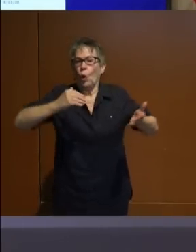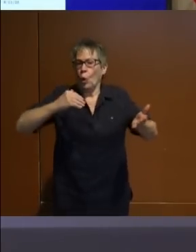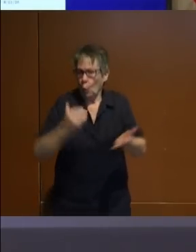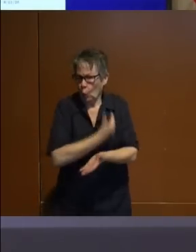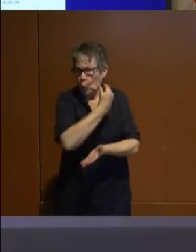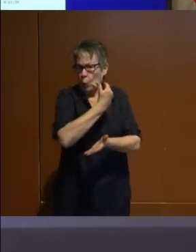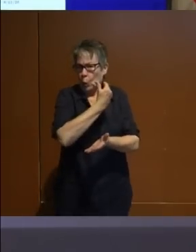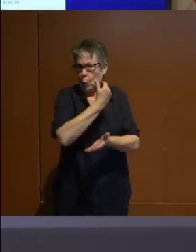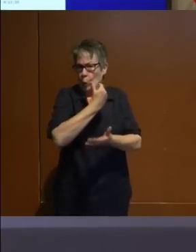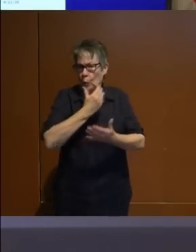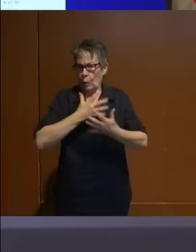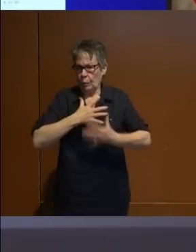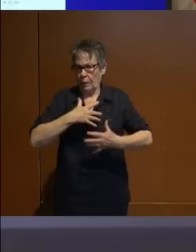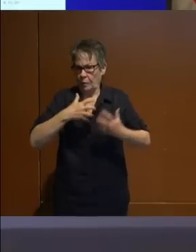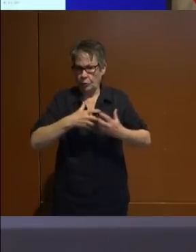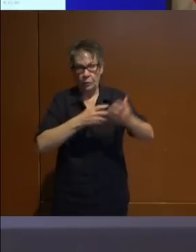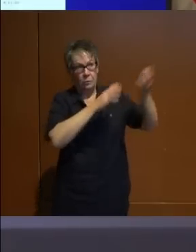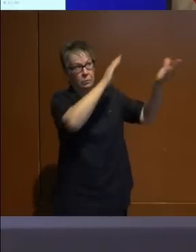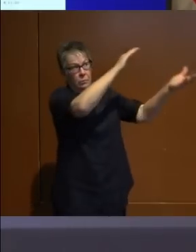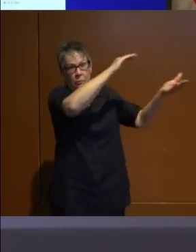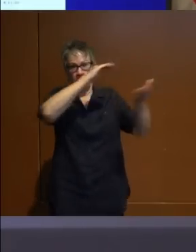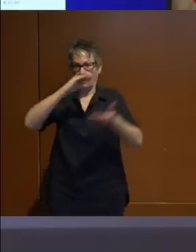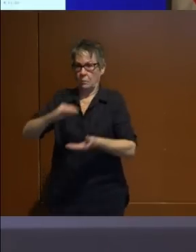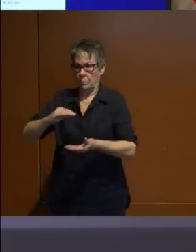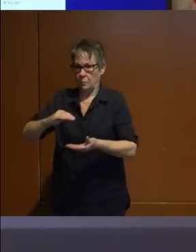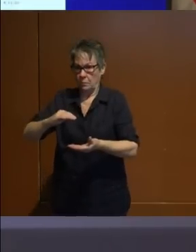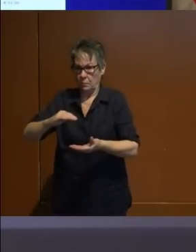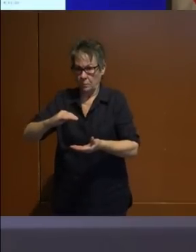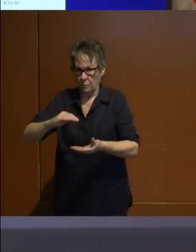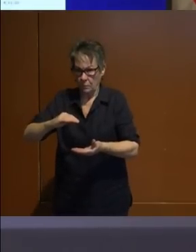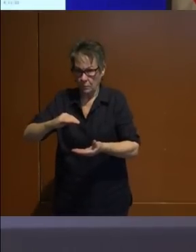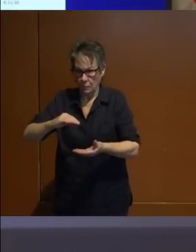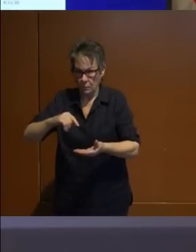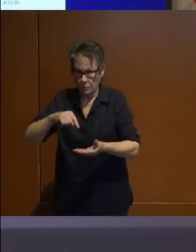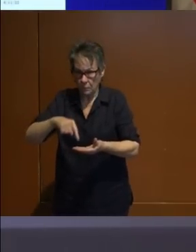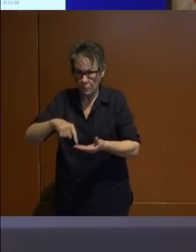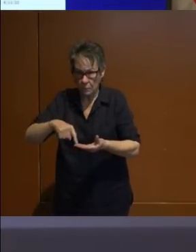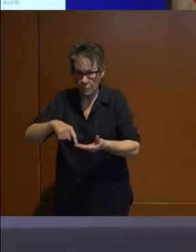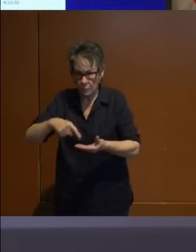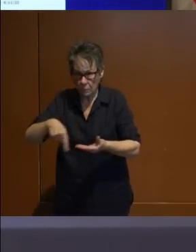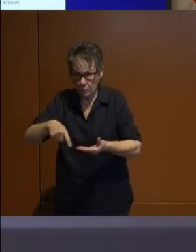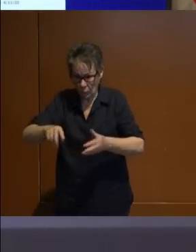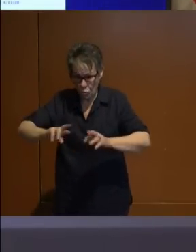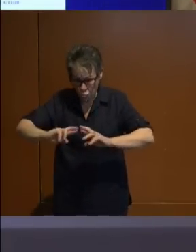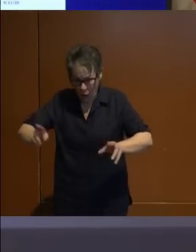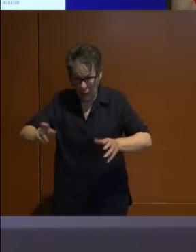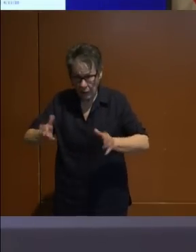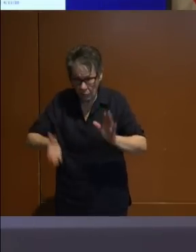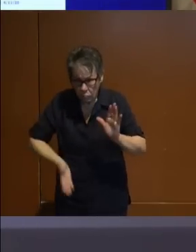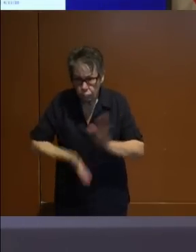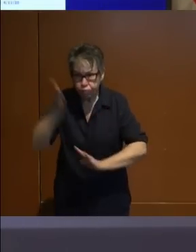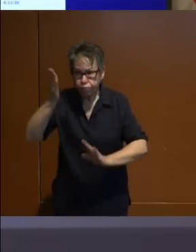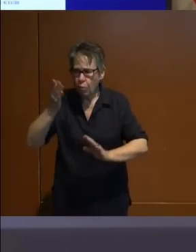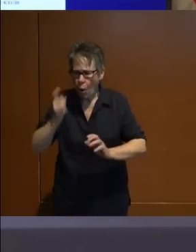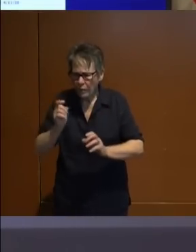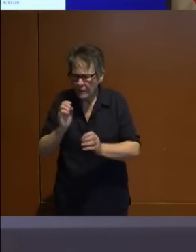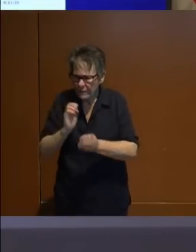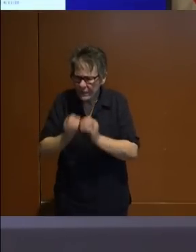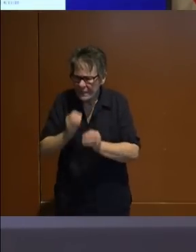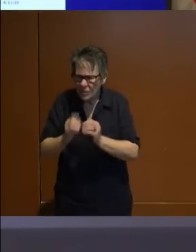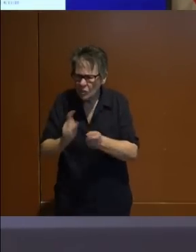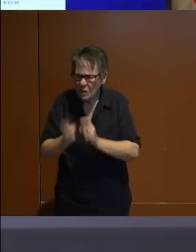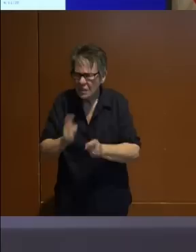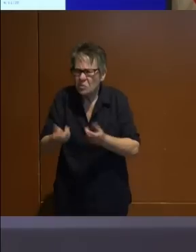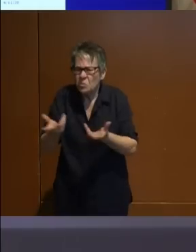are they assessed and working, and how long does it take to assess them, check them out, make sure they're operational? Okay.